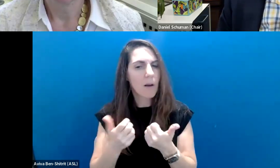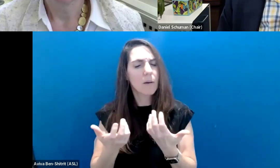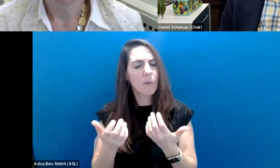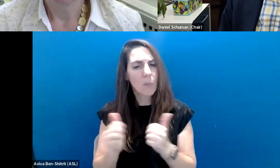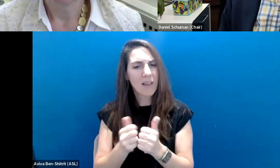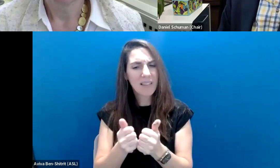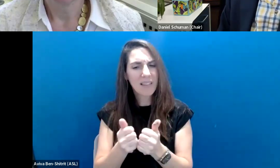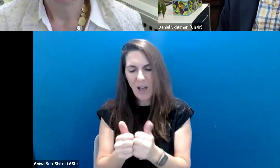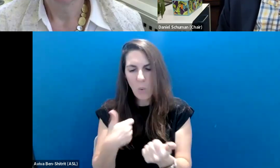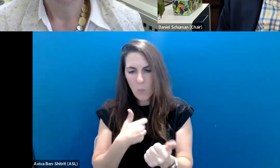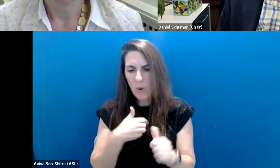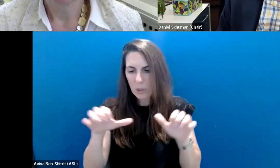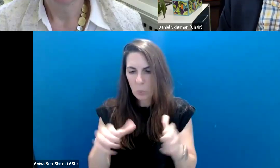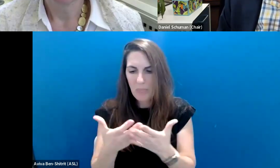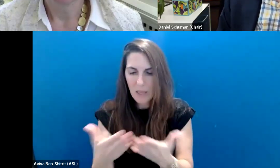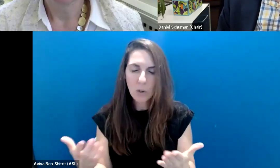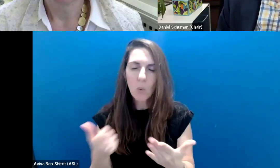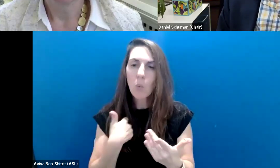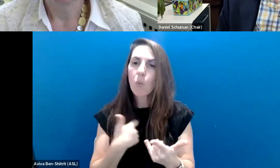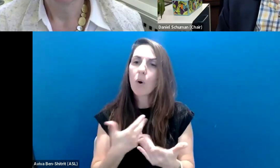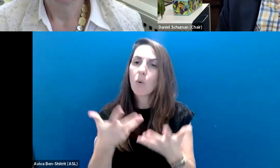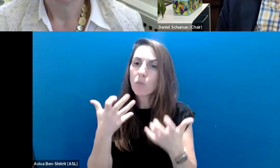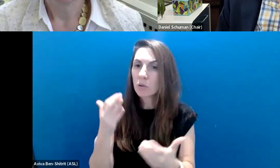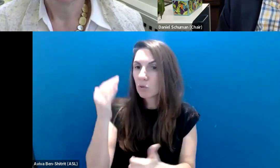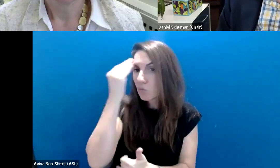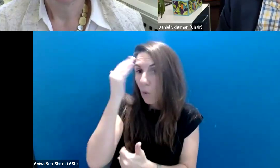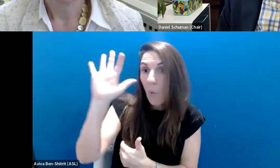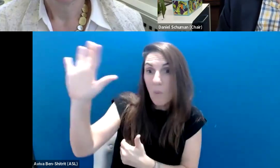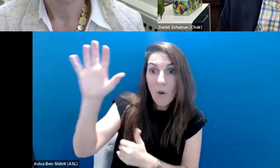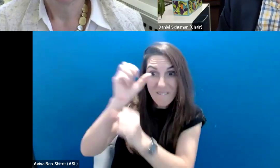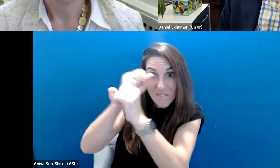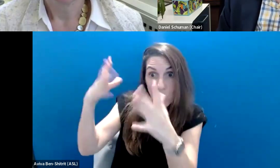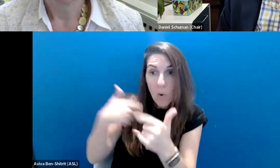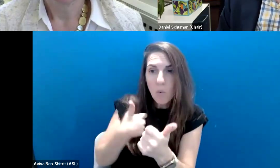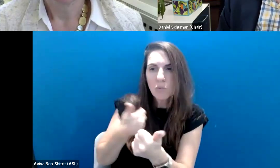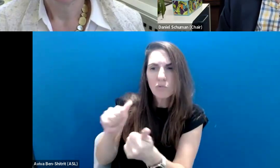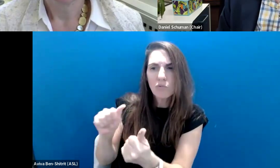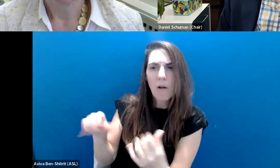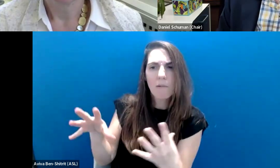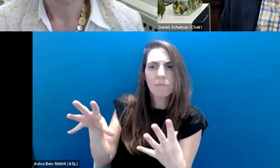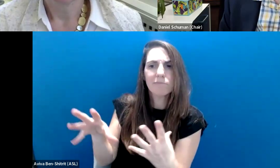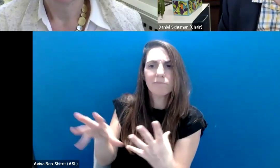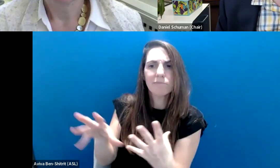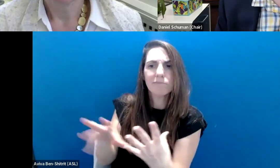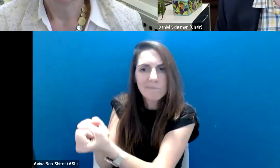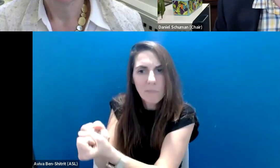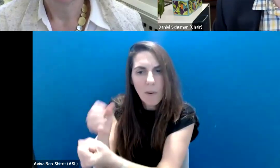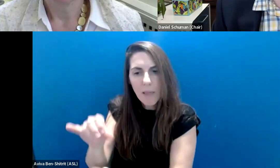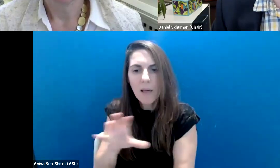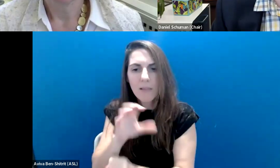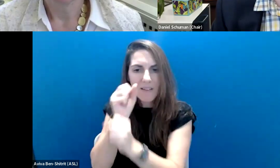is a way to get closer to what that vision is. But the structure of